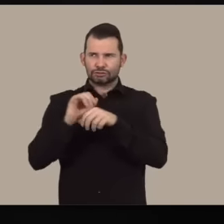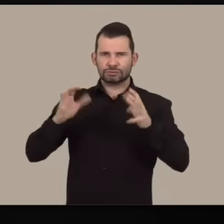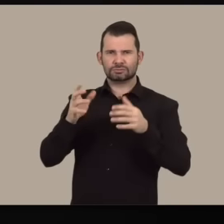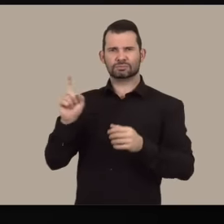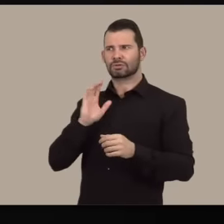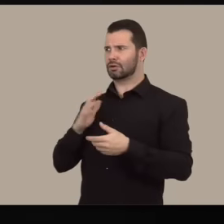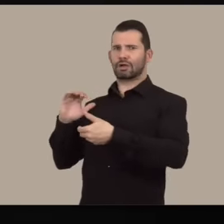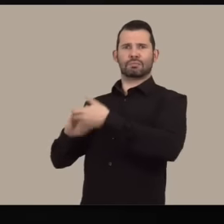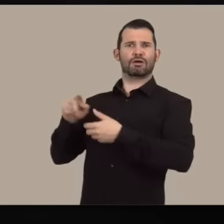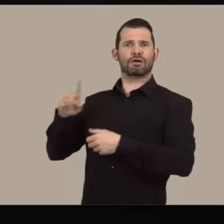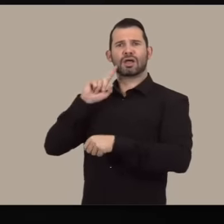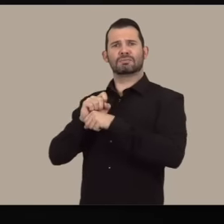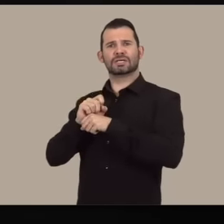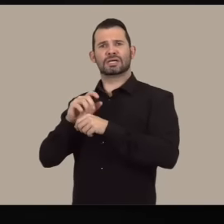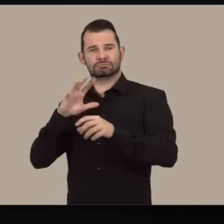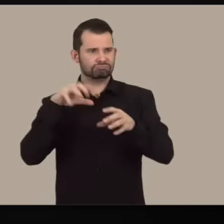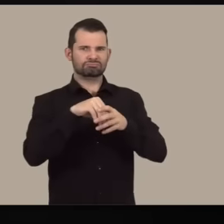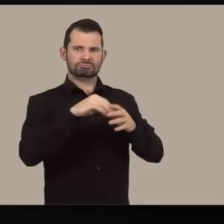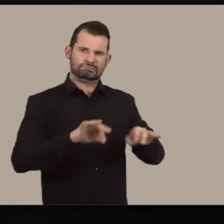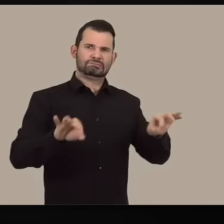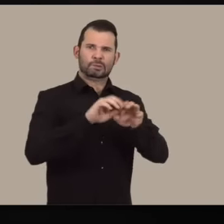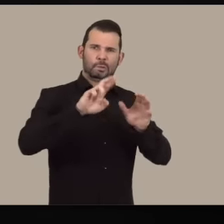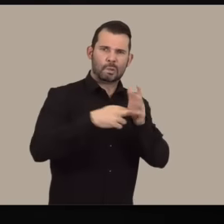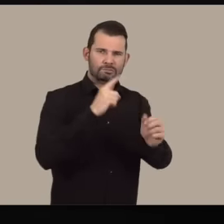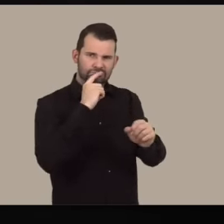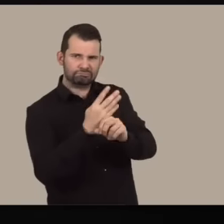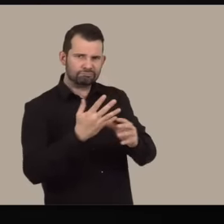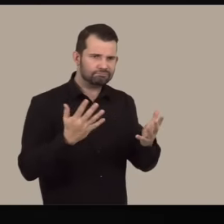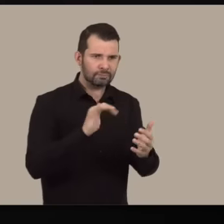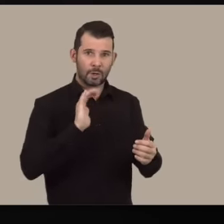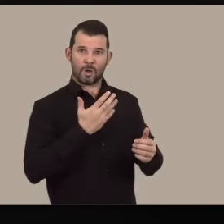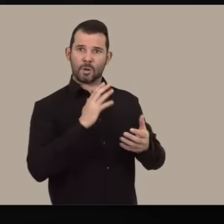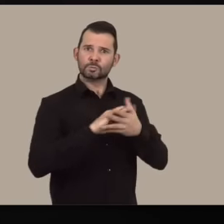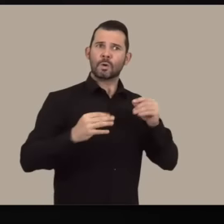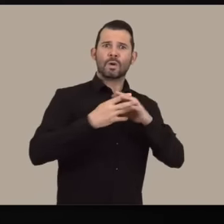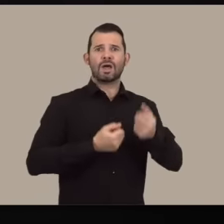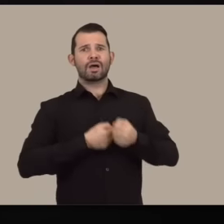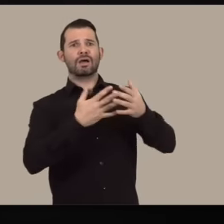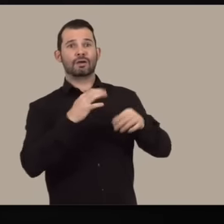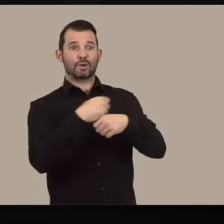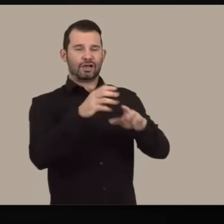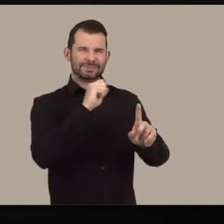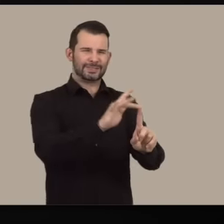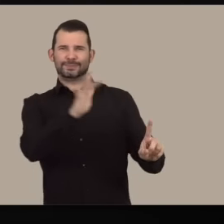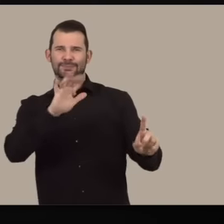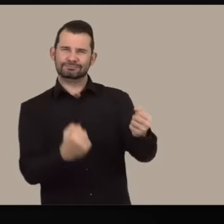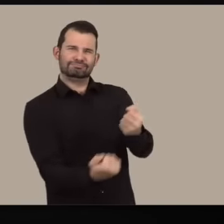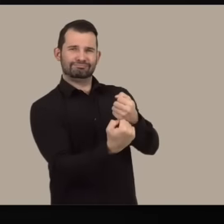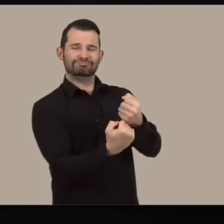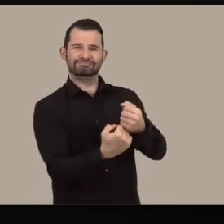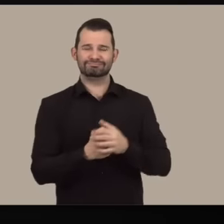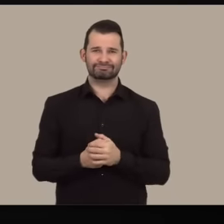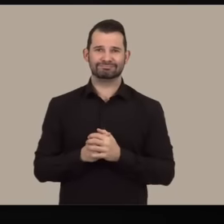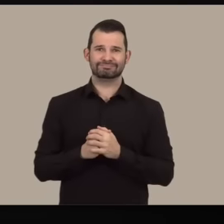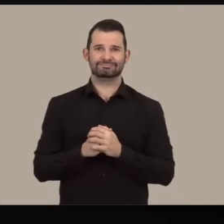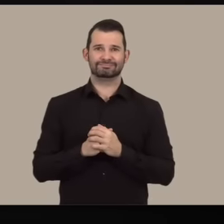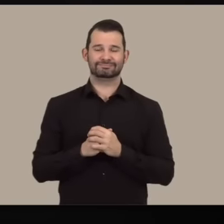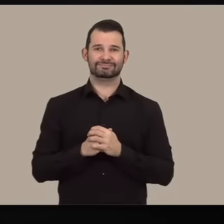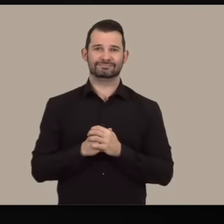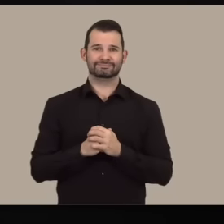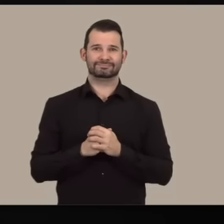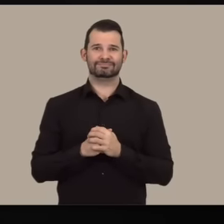our industry where our partners play a crucial role in ensuring that our stories and our creators